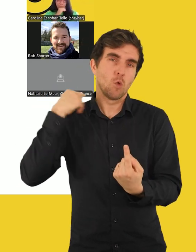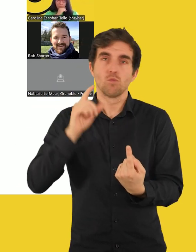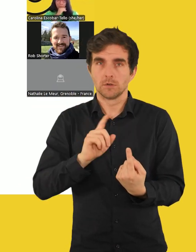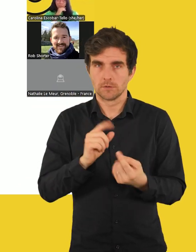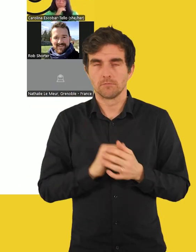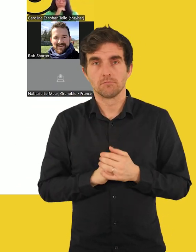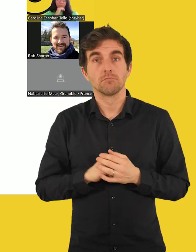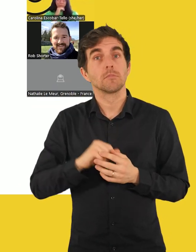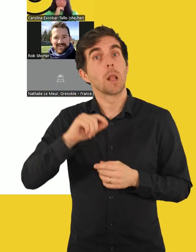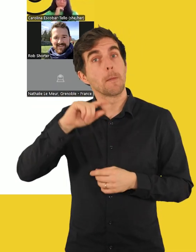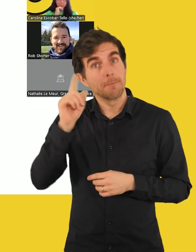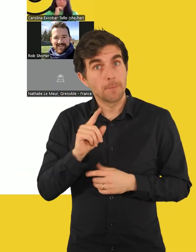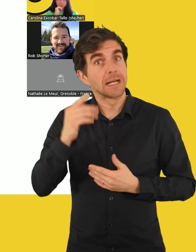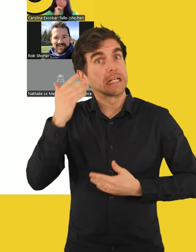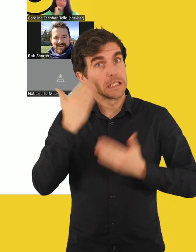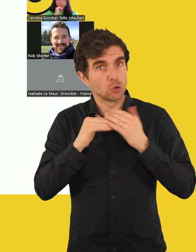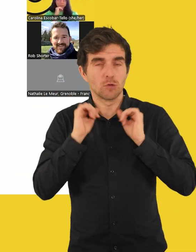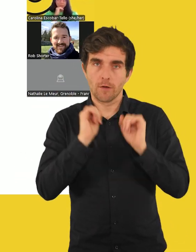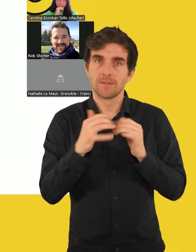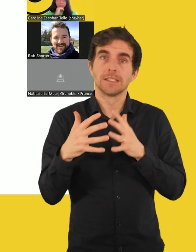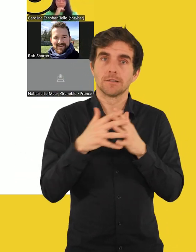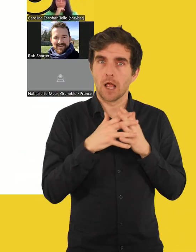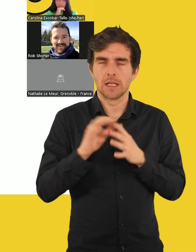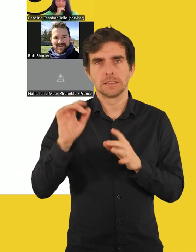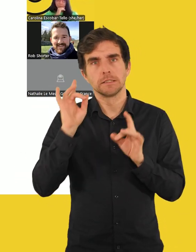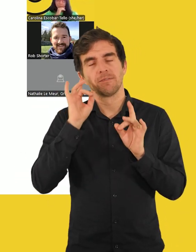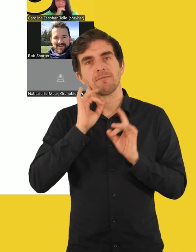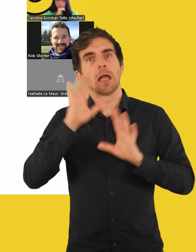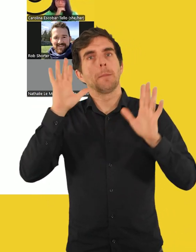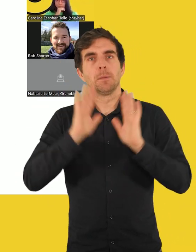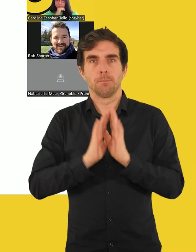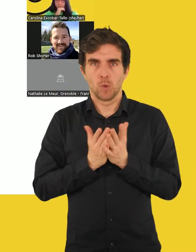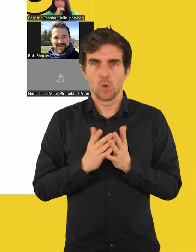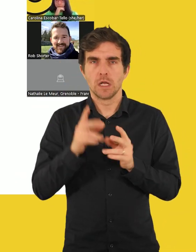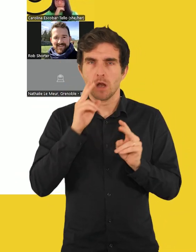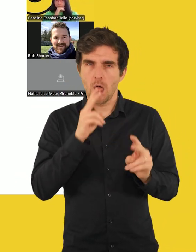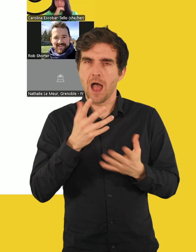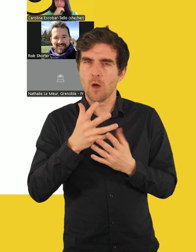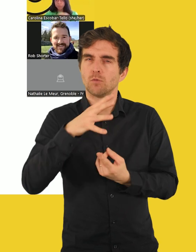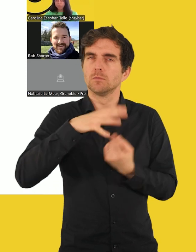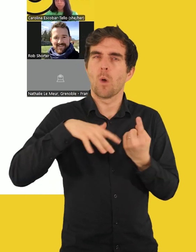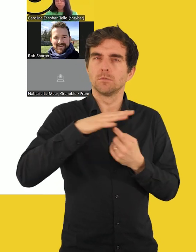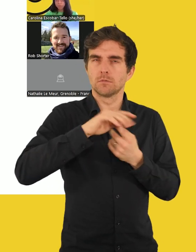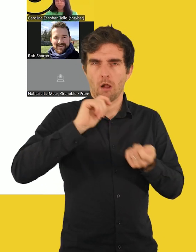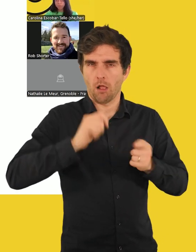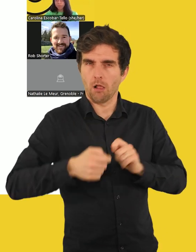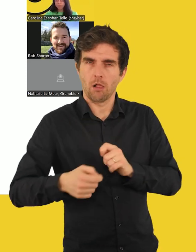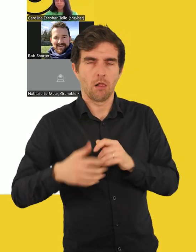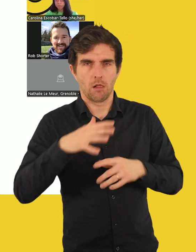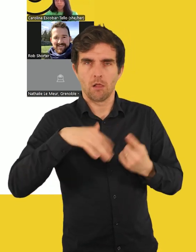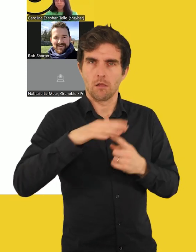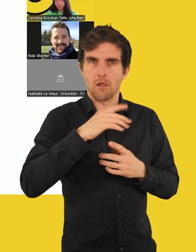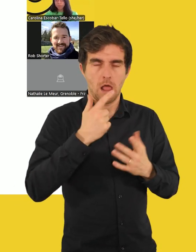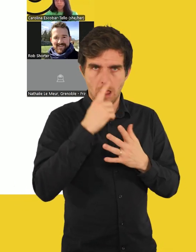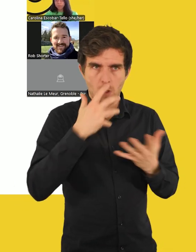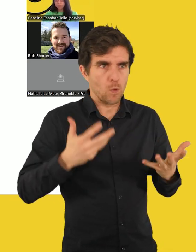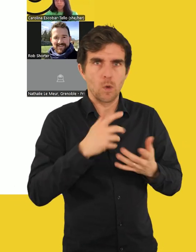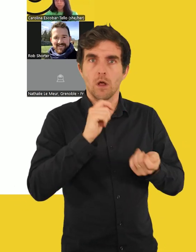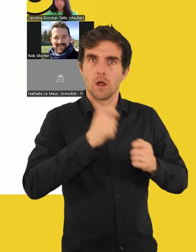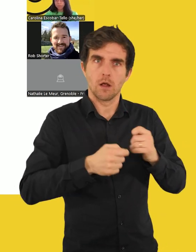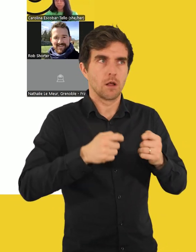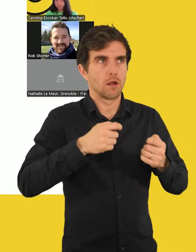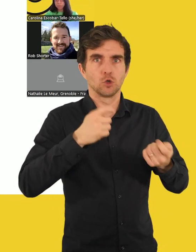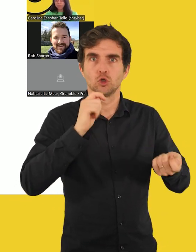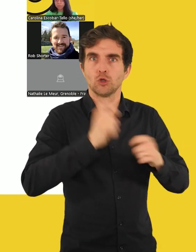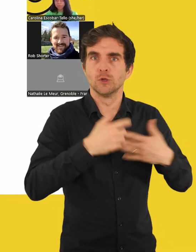focused on grassroots history. The People's History of the United States is one of his most famous books, really looking how social movements have made change